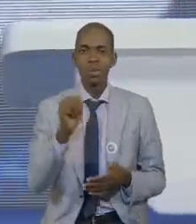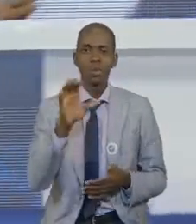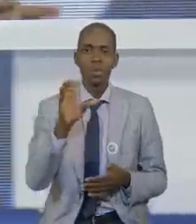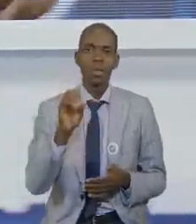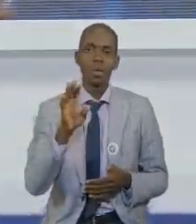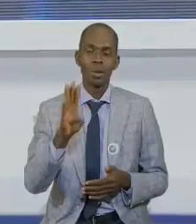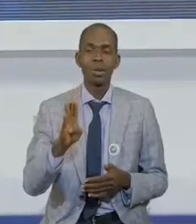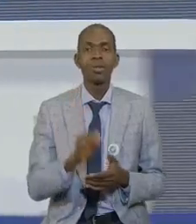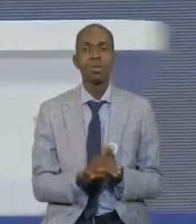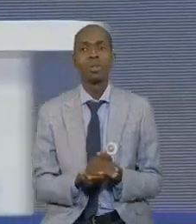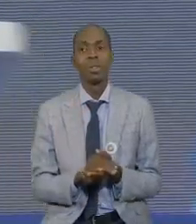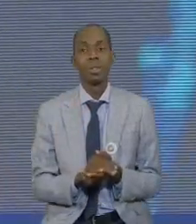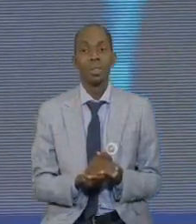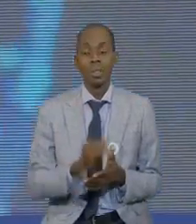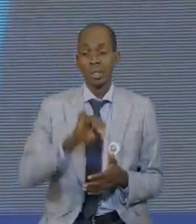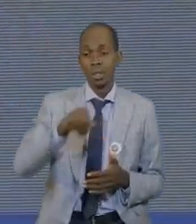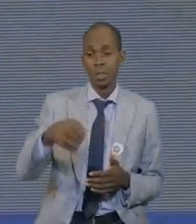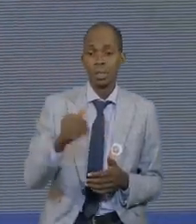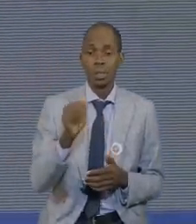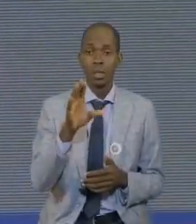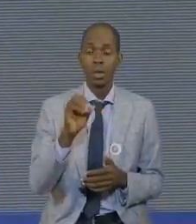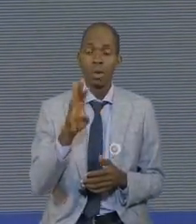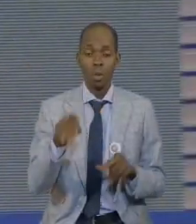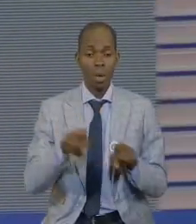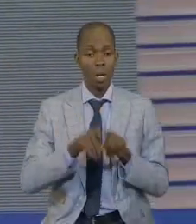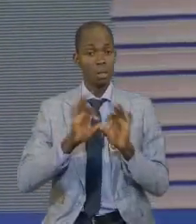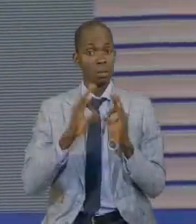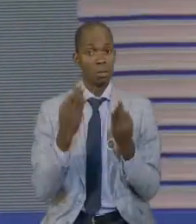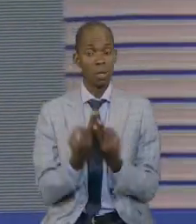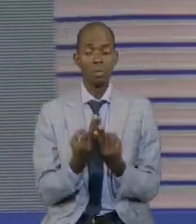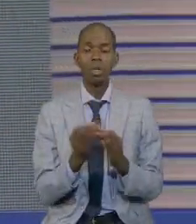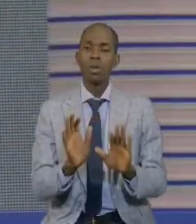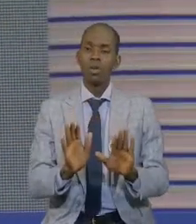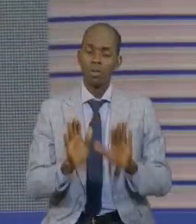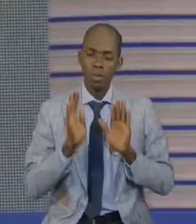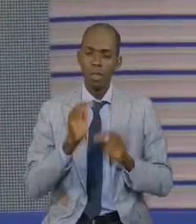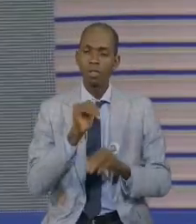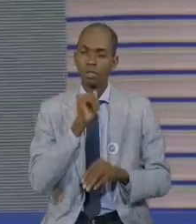Jacob as a family fear thou not Jacob